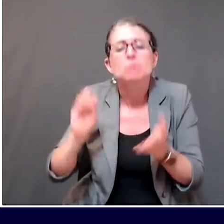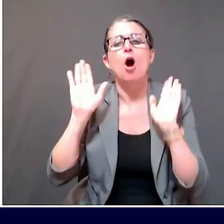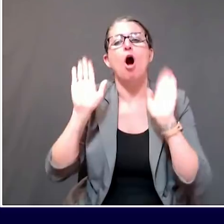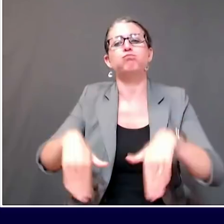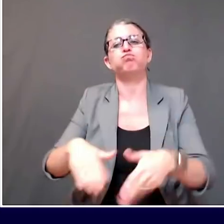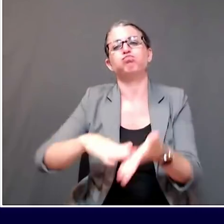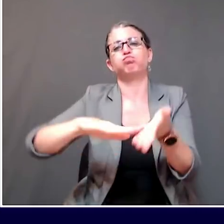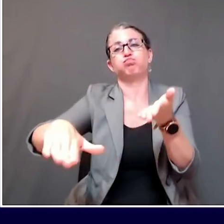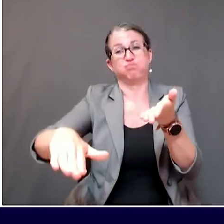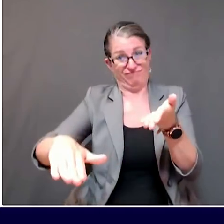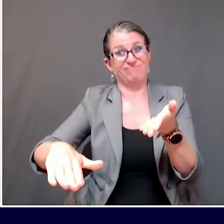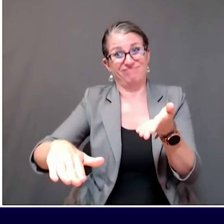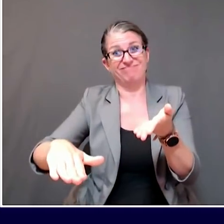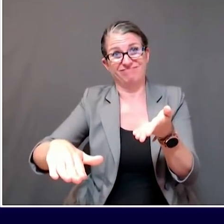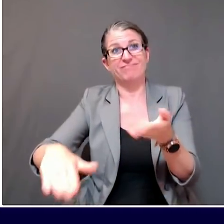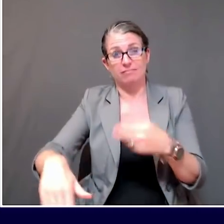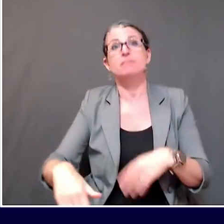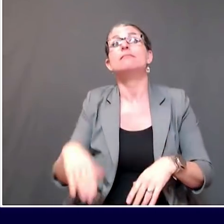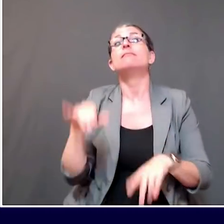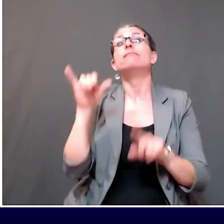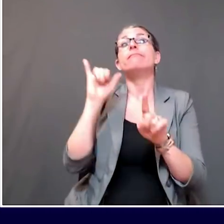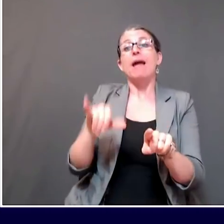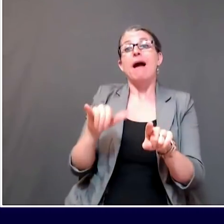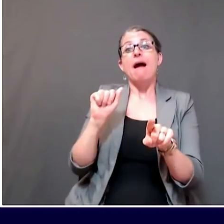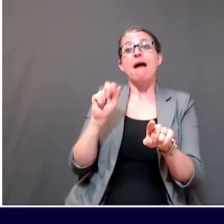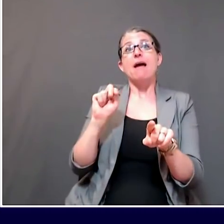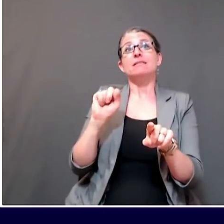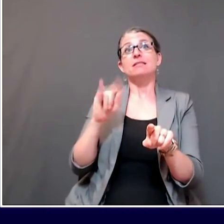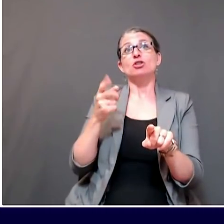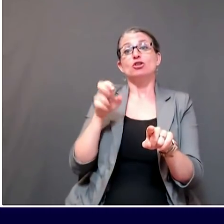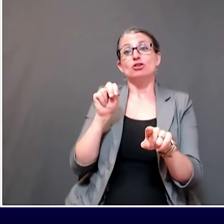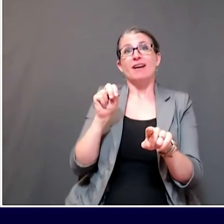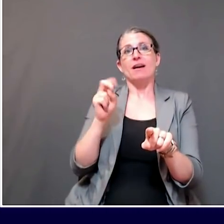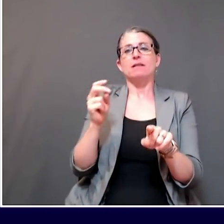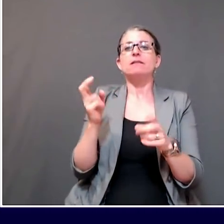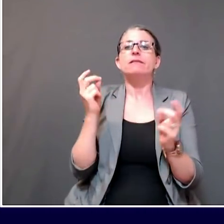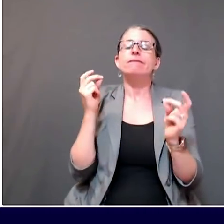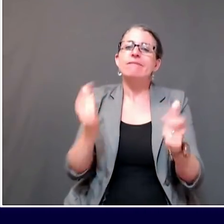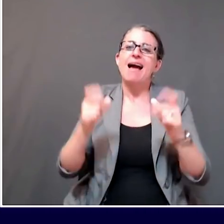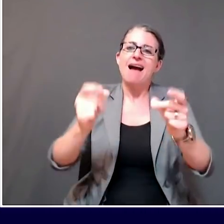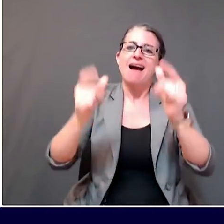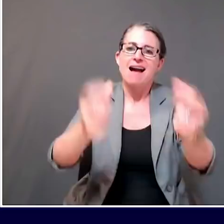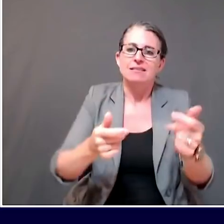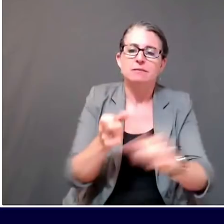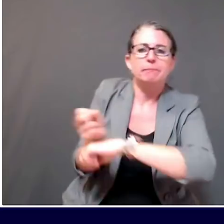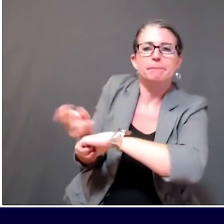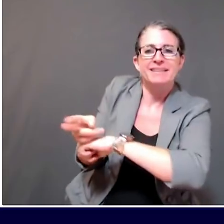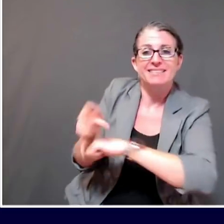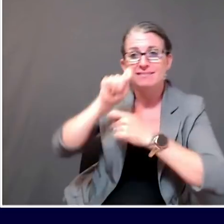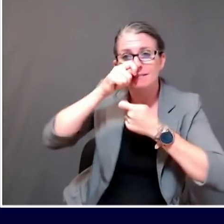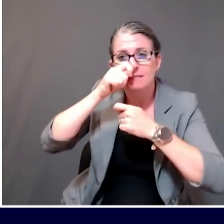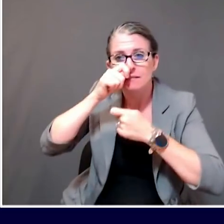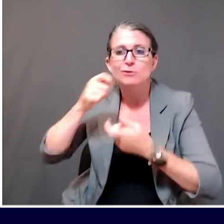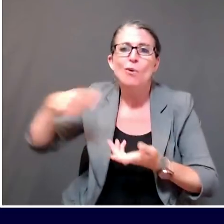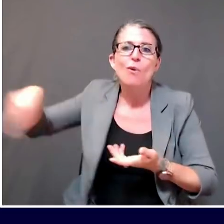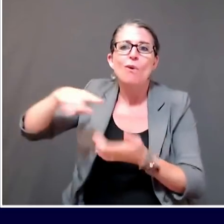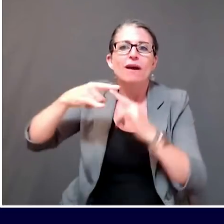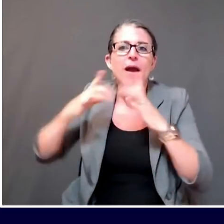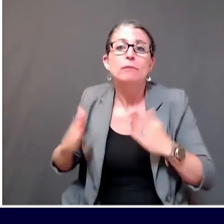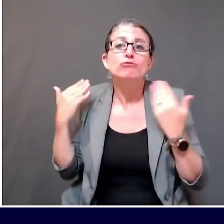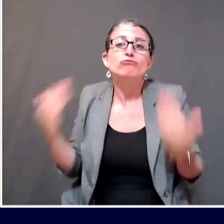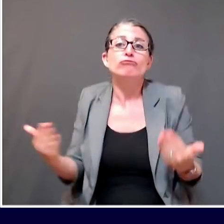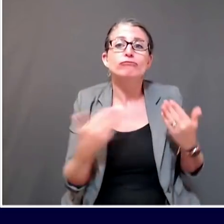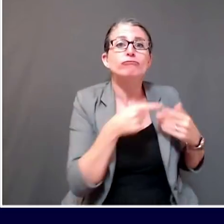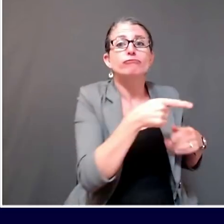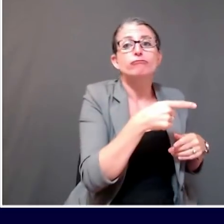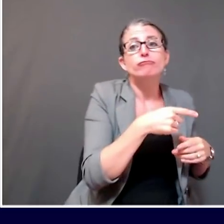you results a little bit more quickly, but sometimes the results can be a little less accurate. As part of this